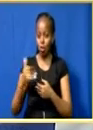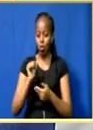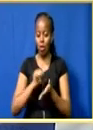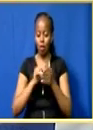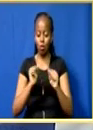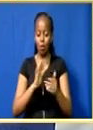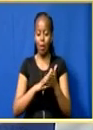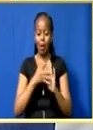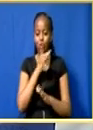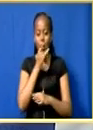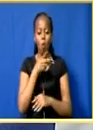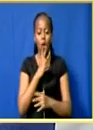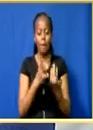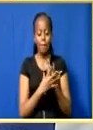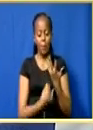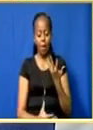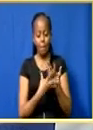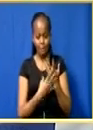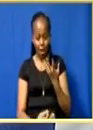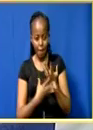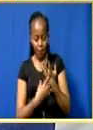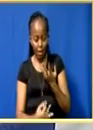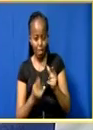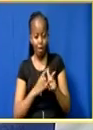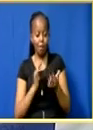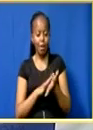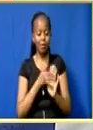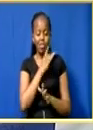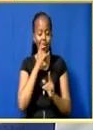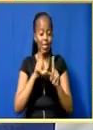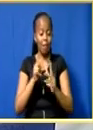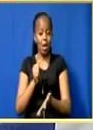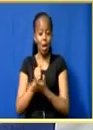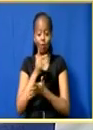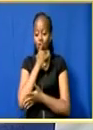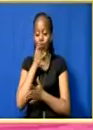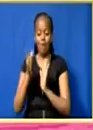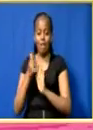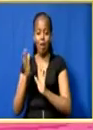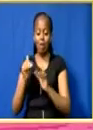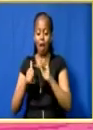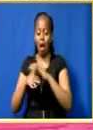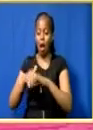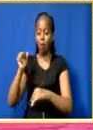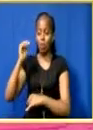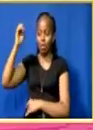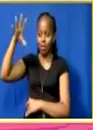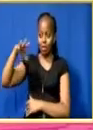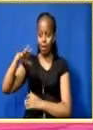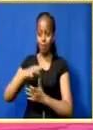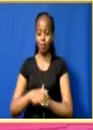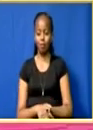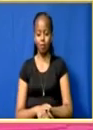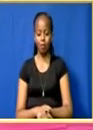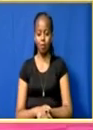they can, so that water can drain out of them. Yes. Fantastic. And so also to help you to dry them outside the sun. Okay, we put them